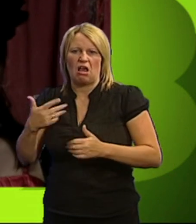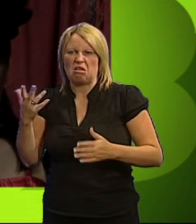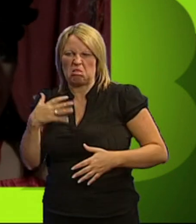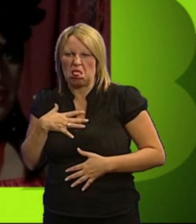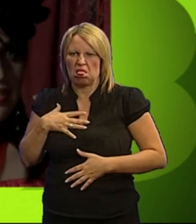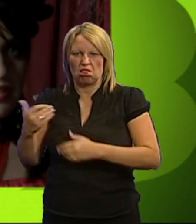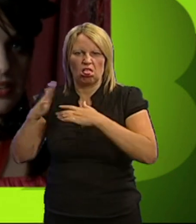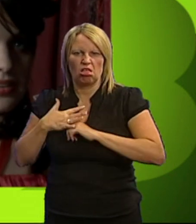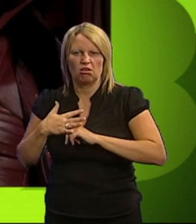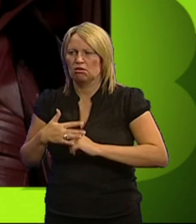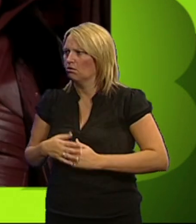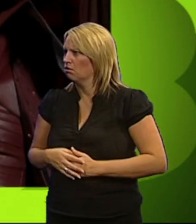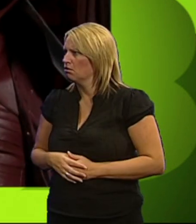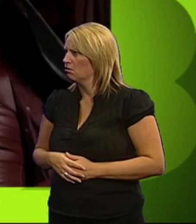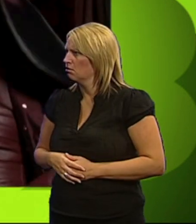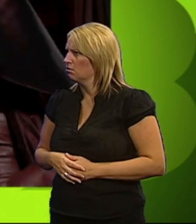least he doesn't molt.